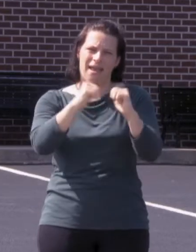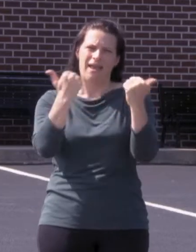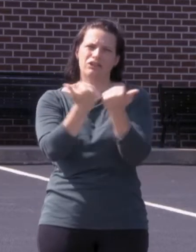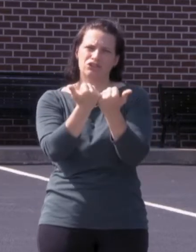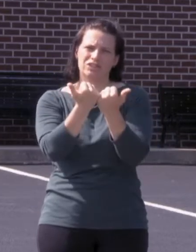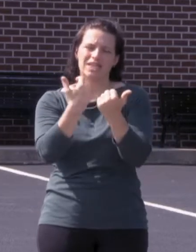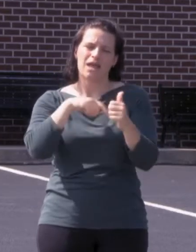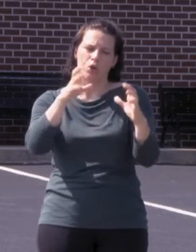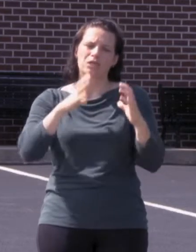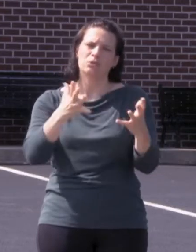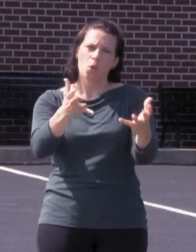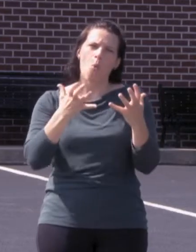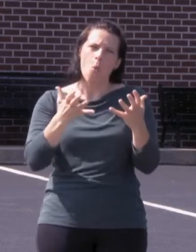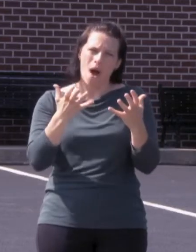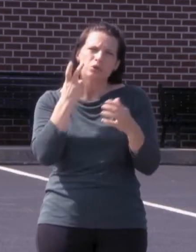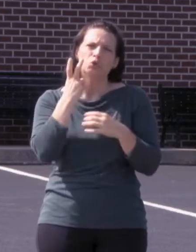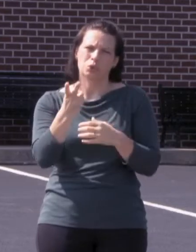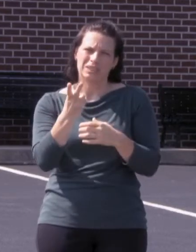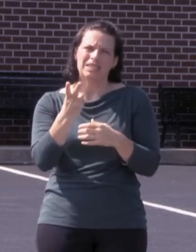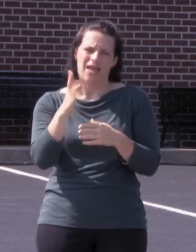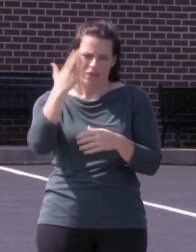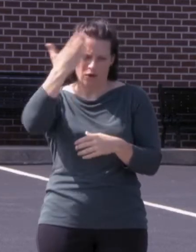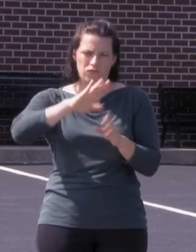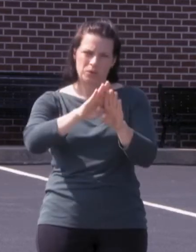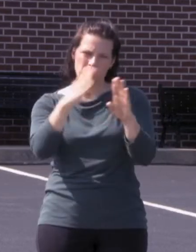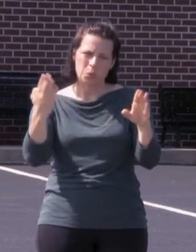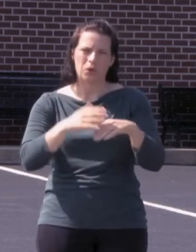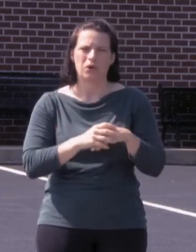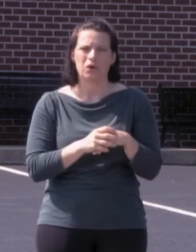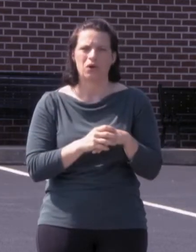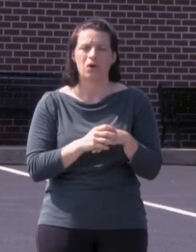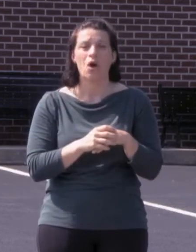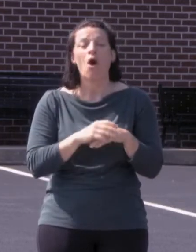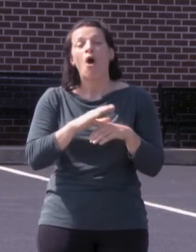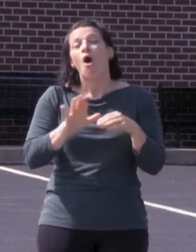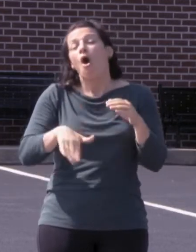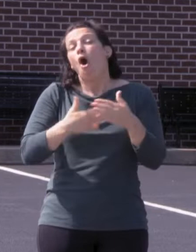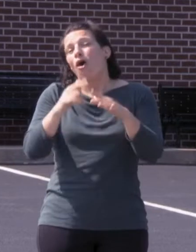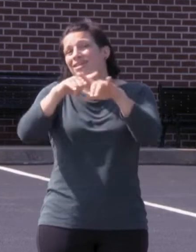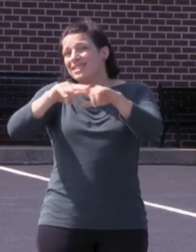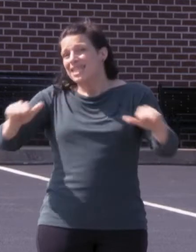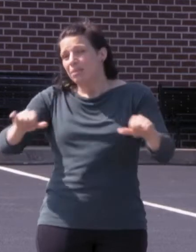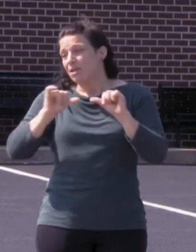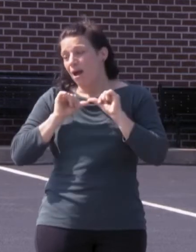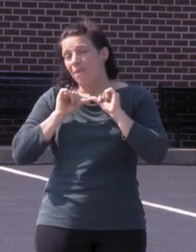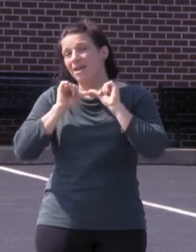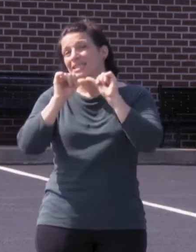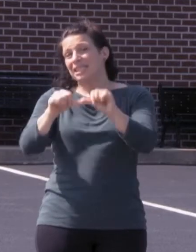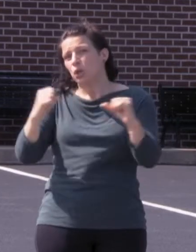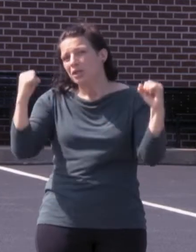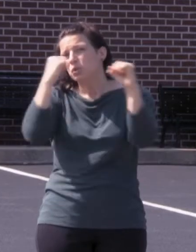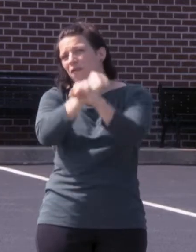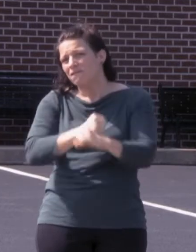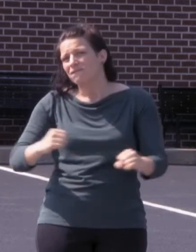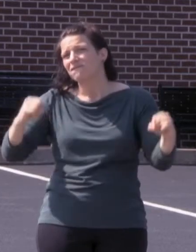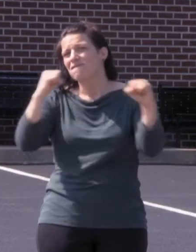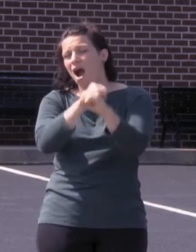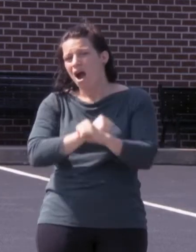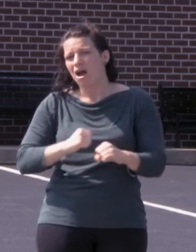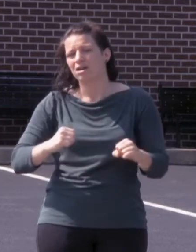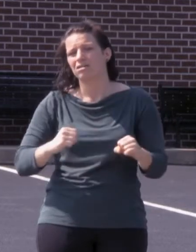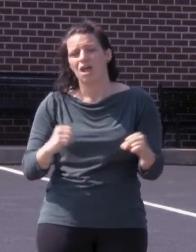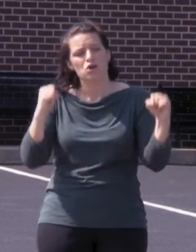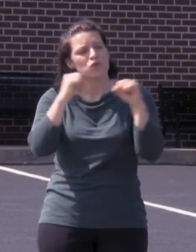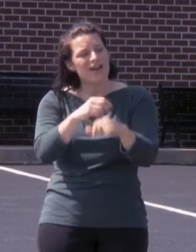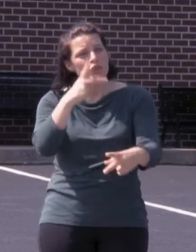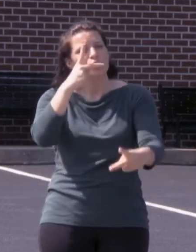our customers want to see at their front door, all while continuing to fight to